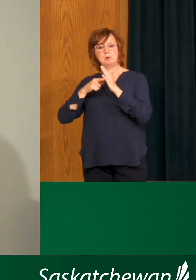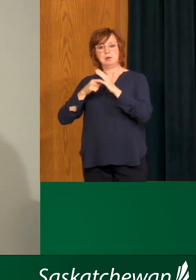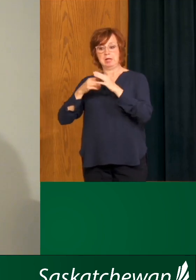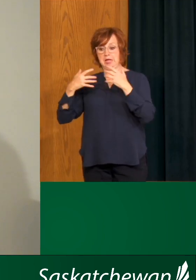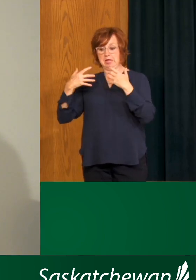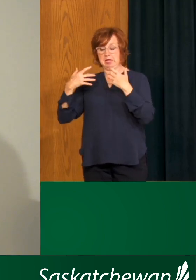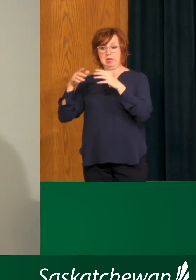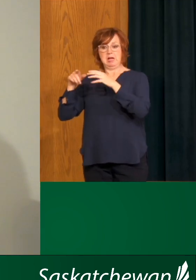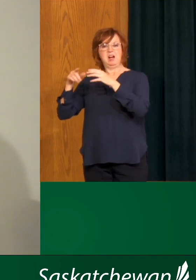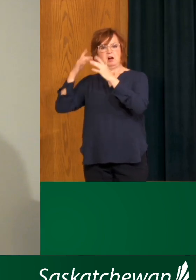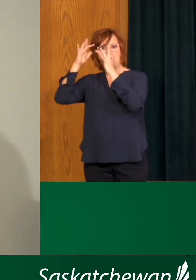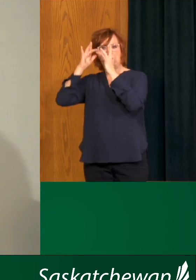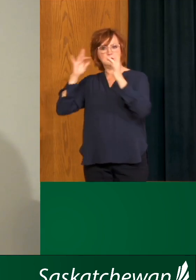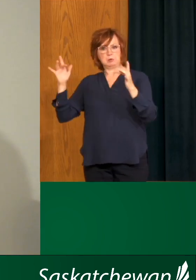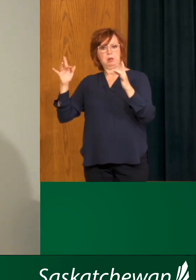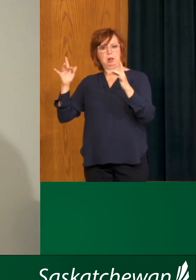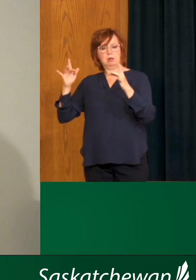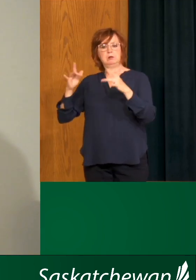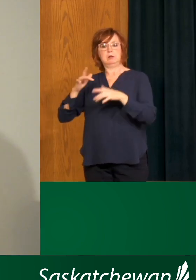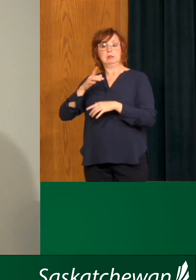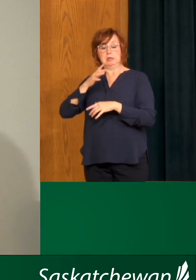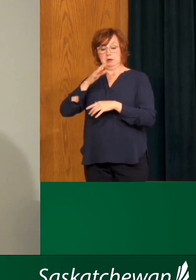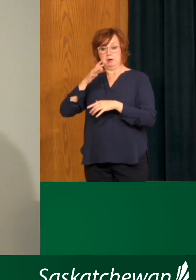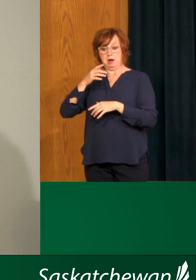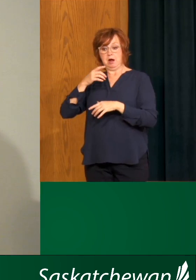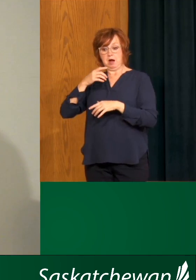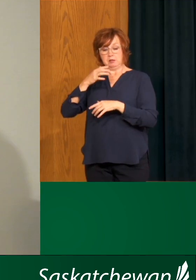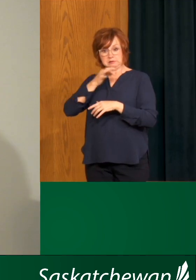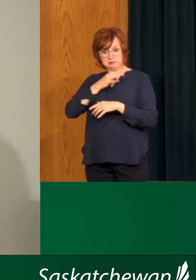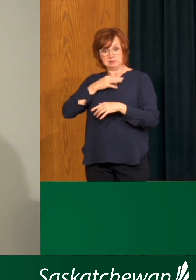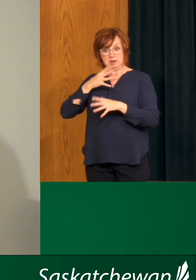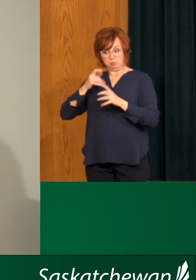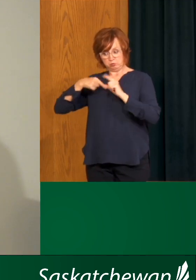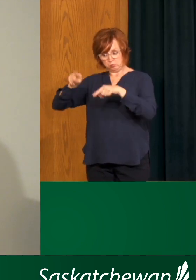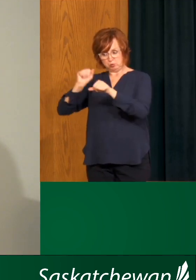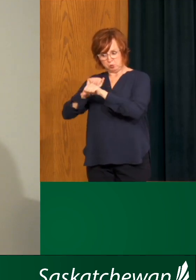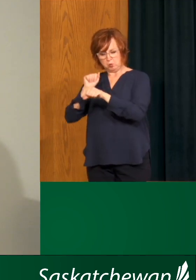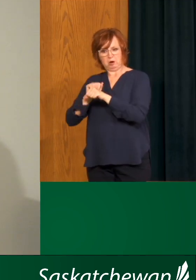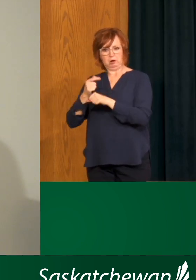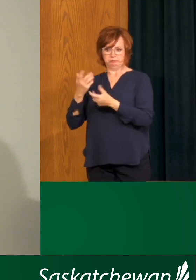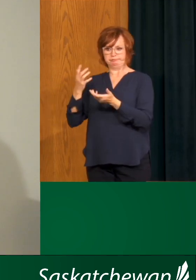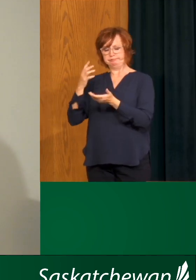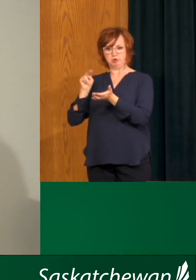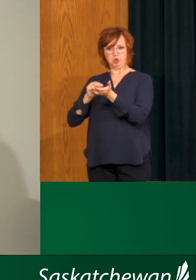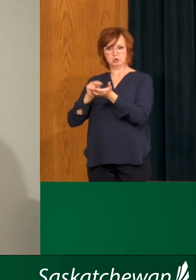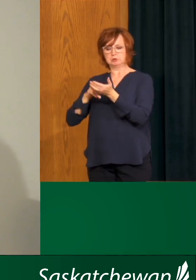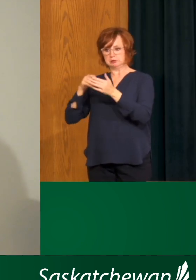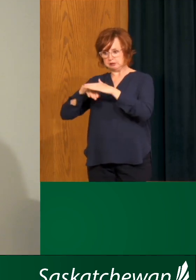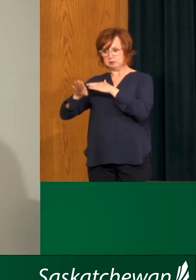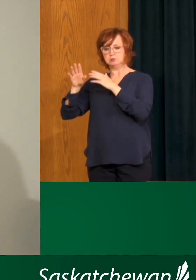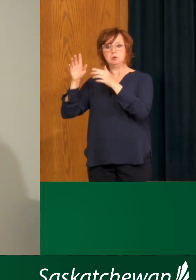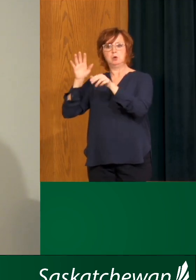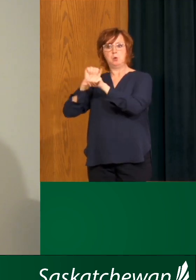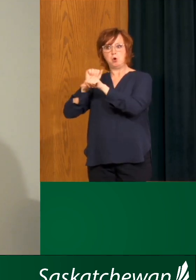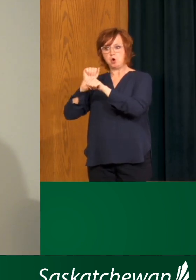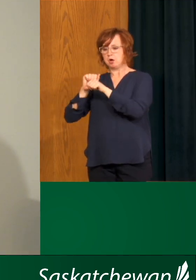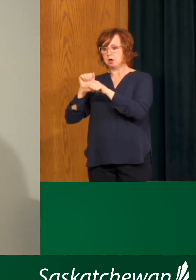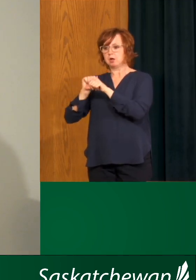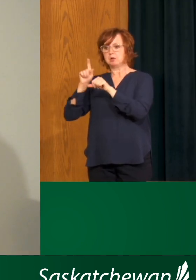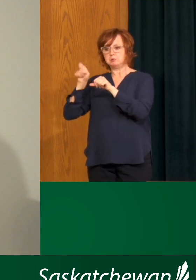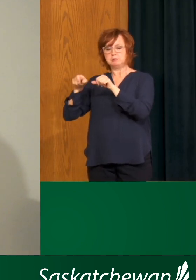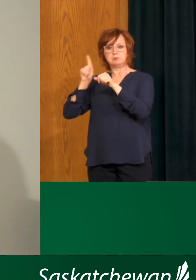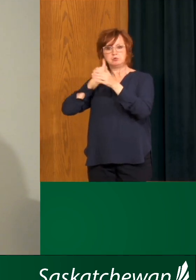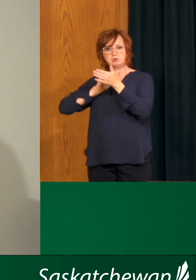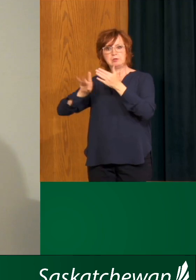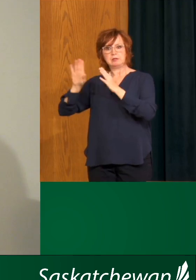is primarily because the risk in a long-term care facility is high. But that does need some planning, and it takes